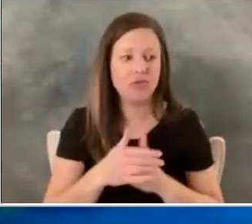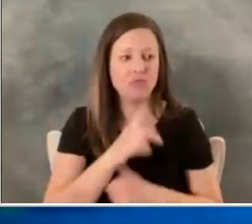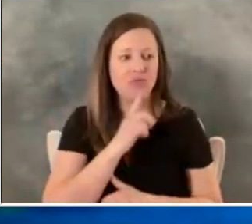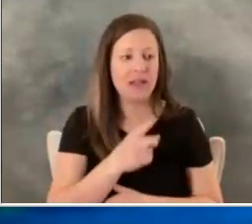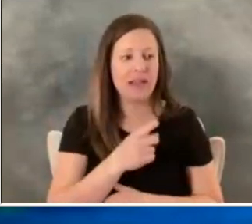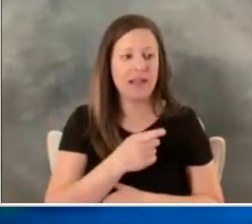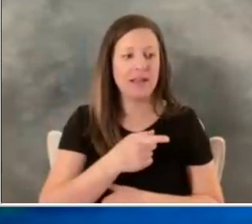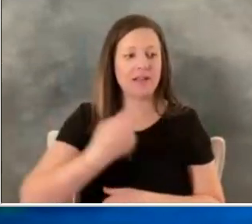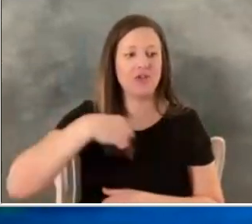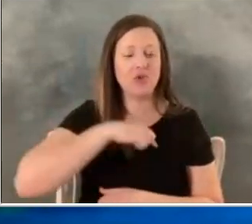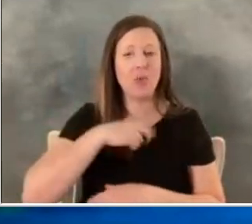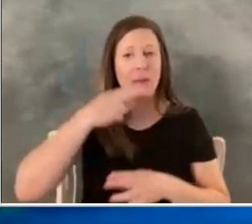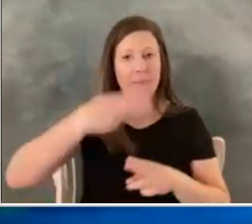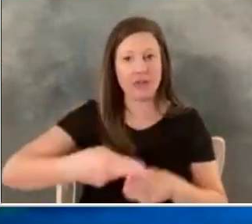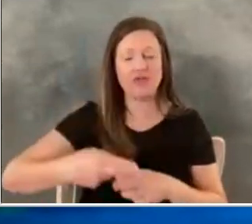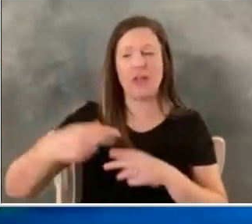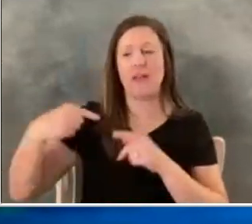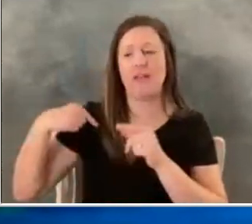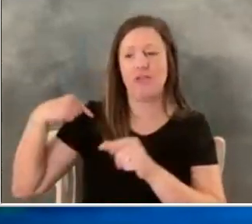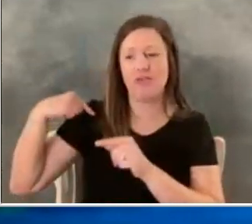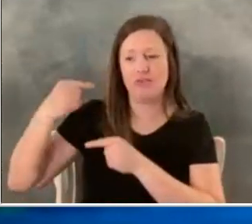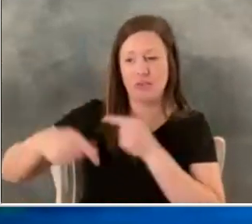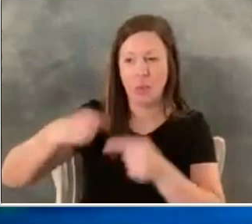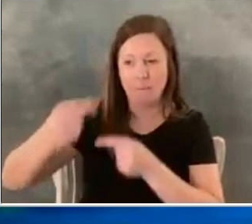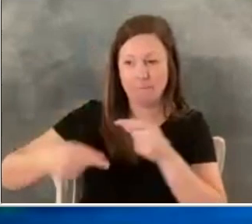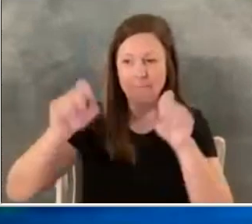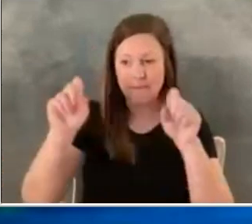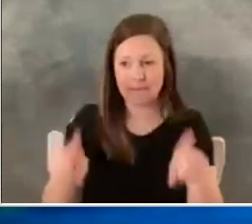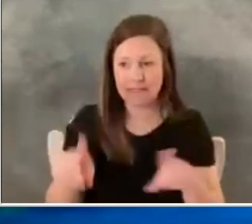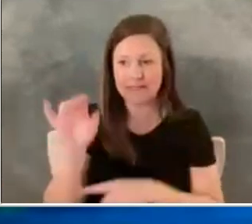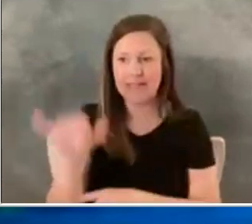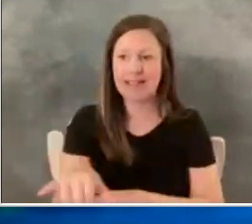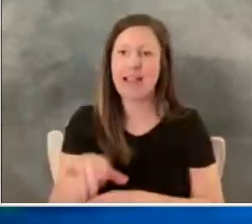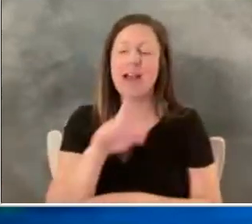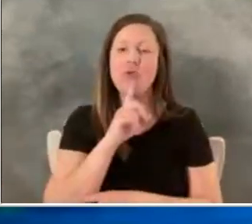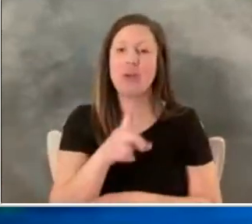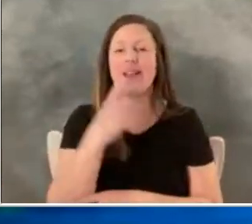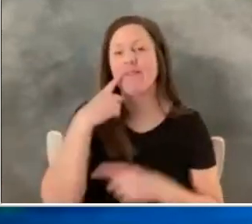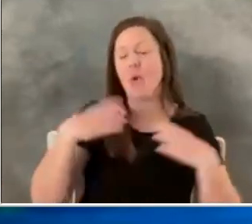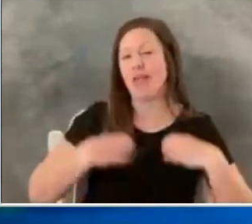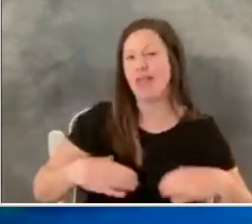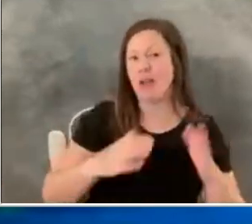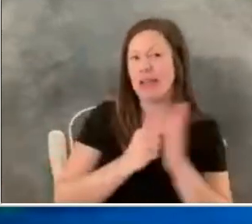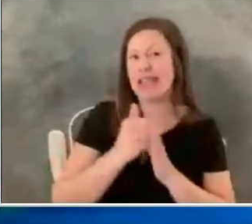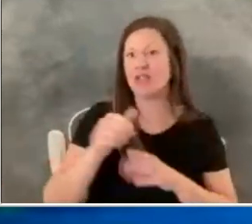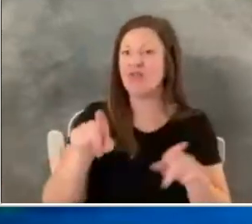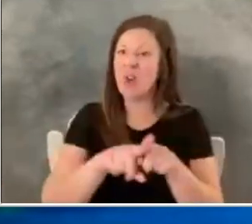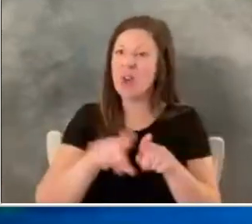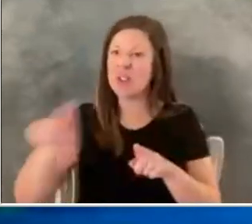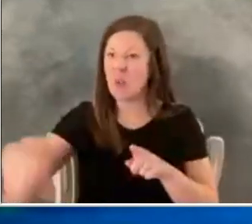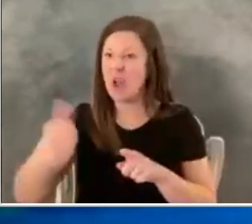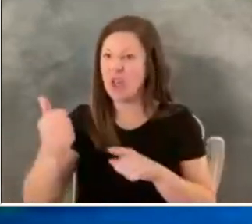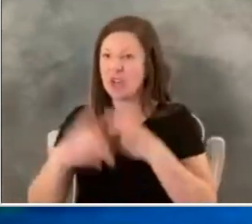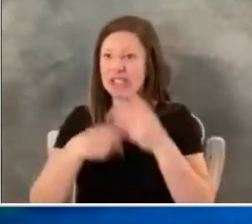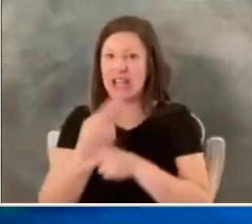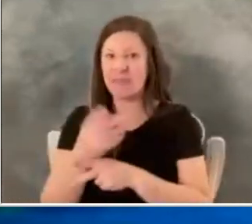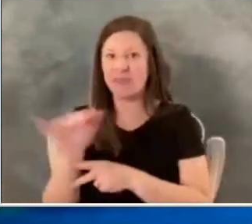we do genomic testing now on all lung cancers, and that's also extending to, many other cancer types. I expect us